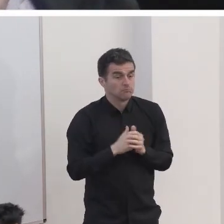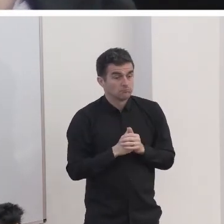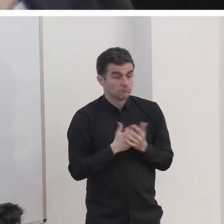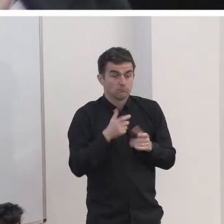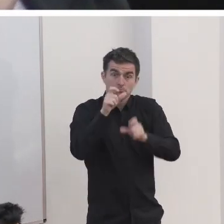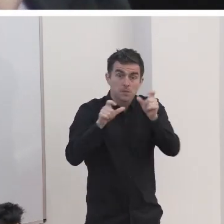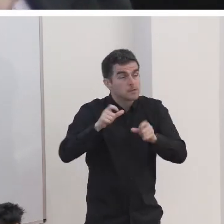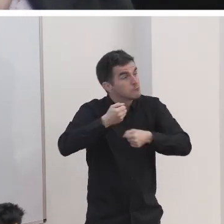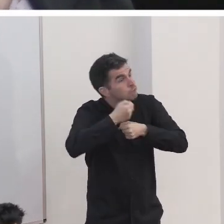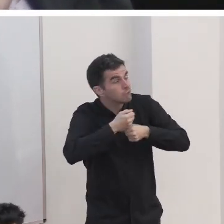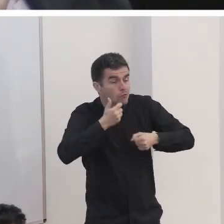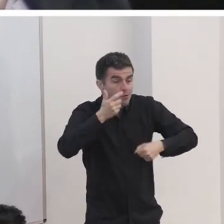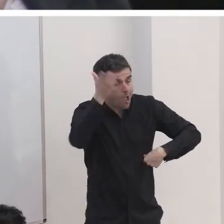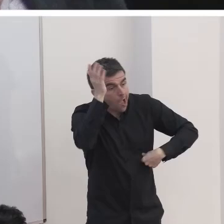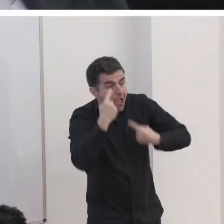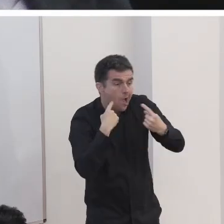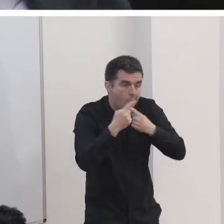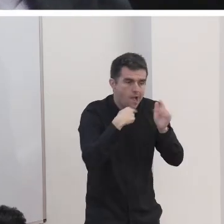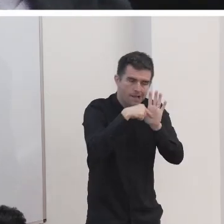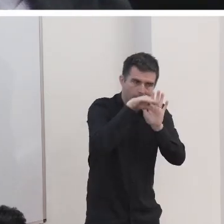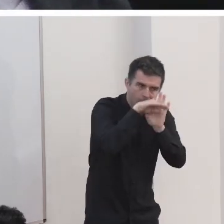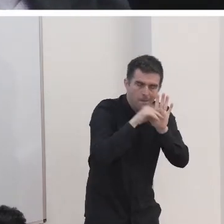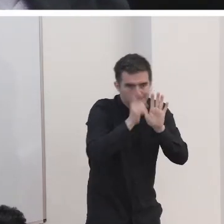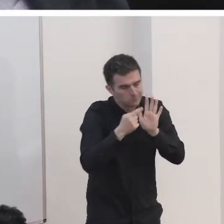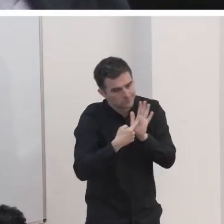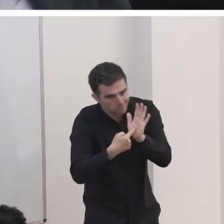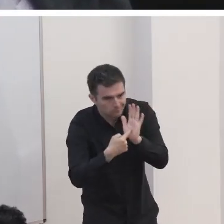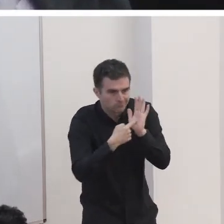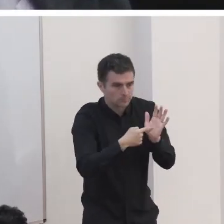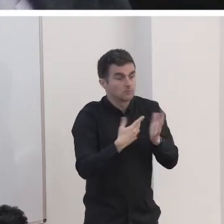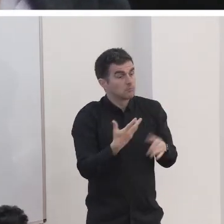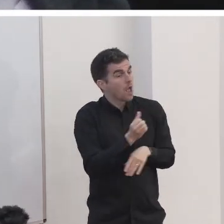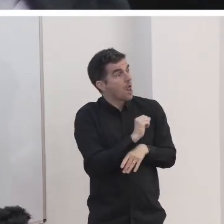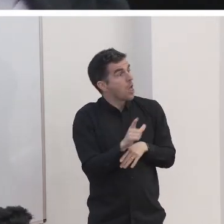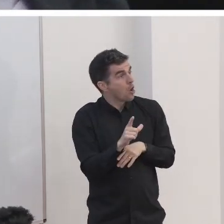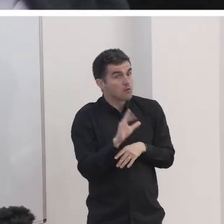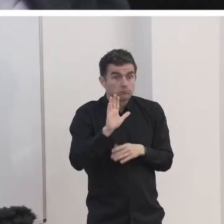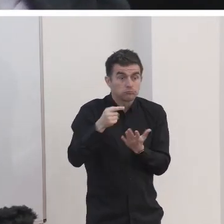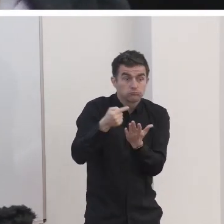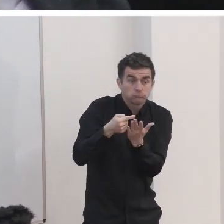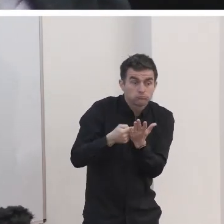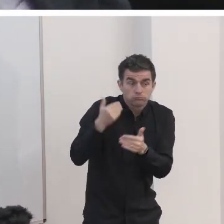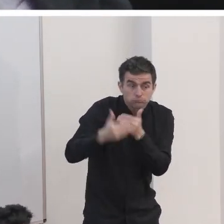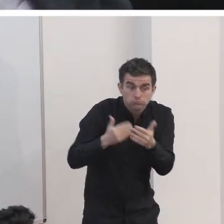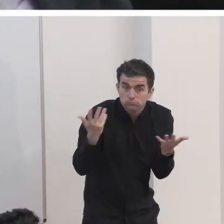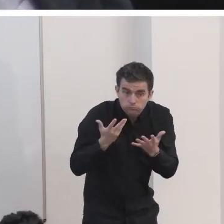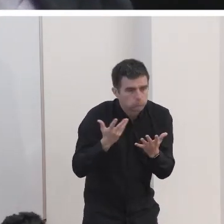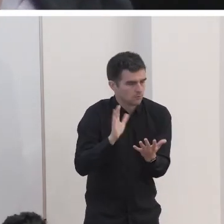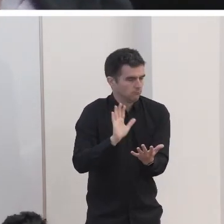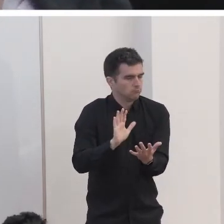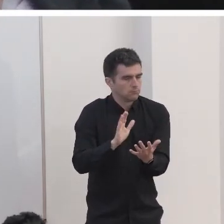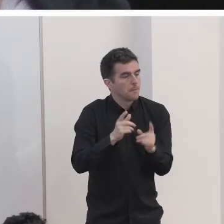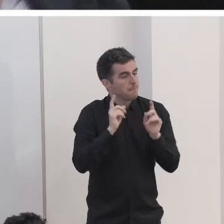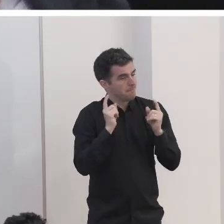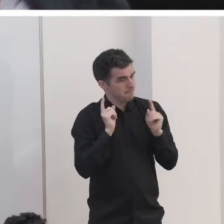hear. You know, how can, so discriminatory? People cannot see, but they